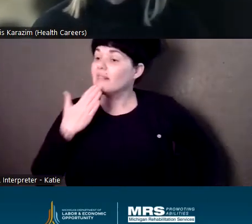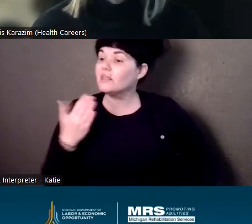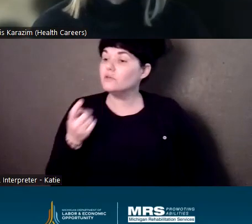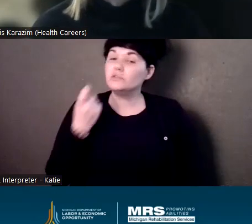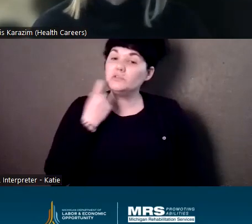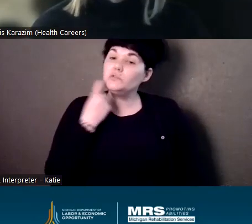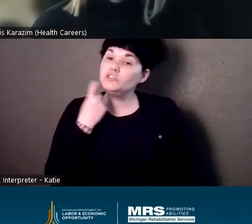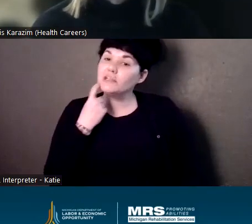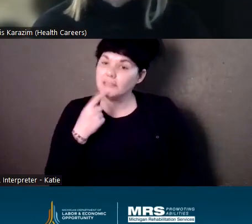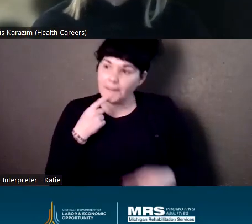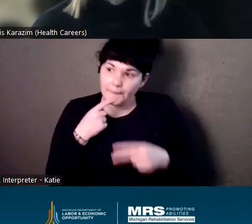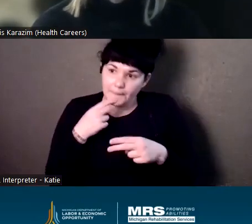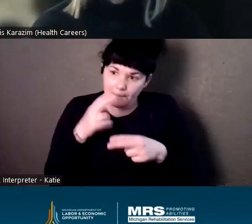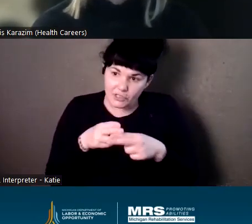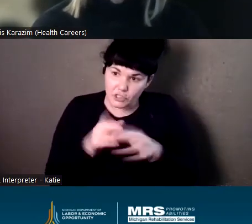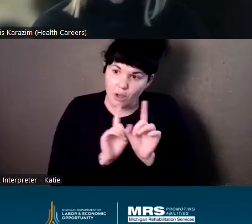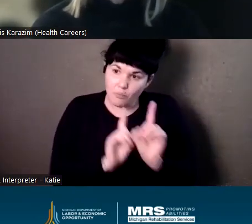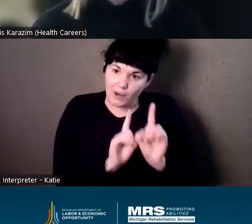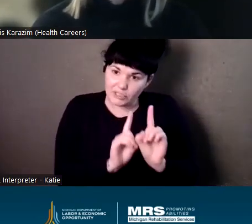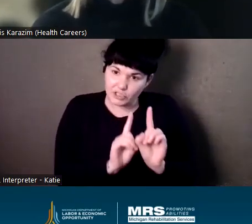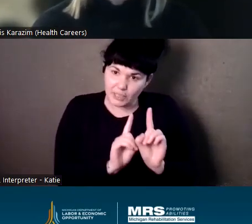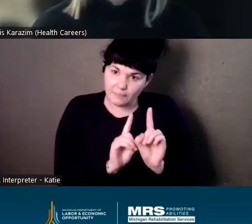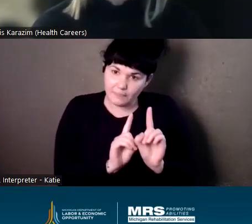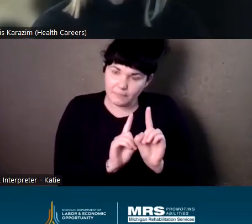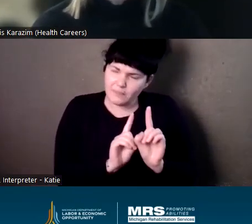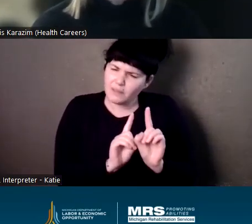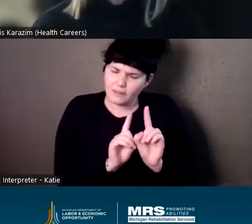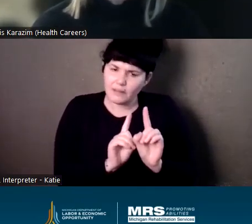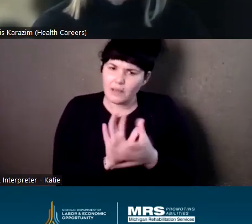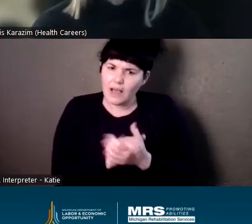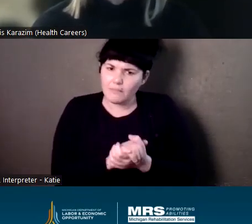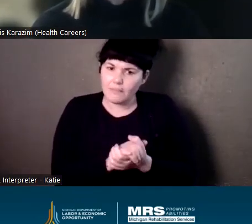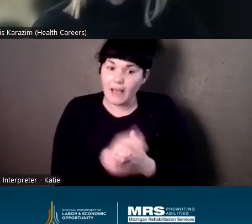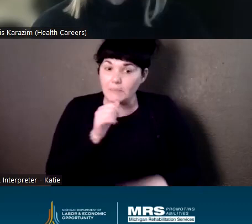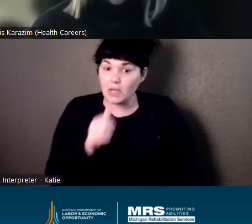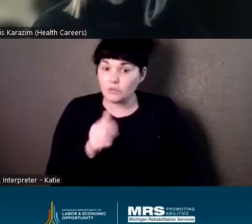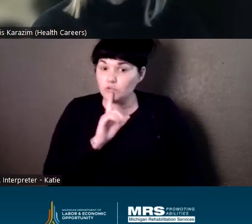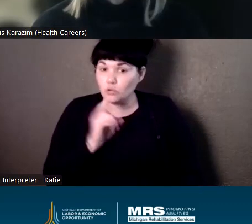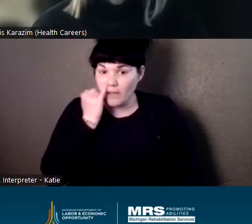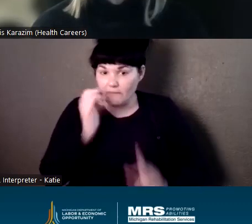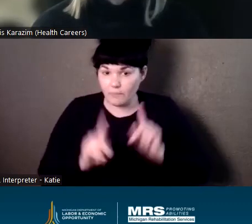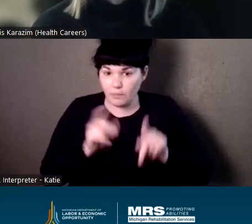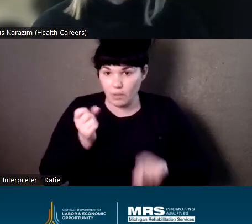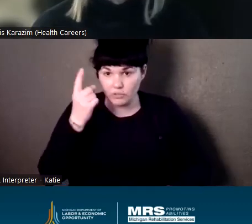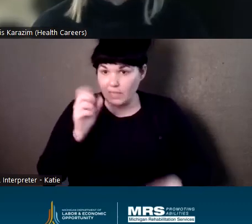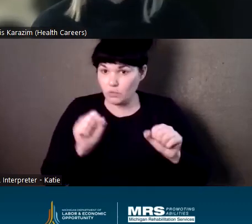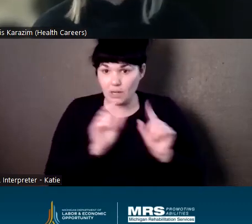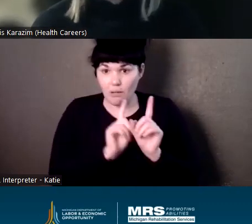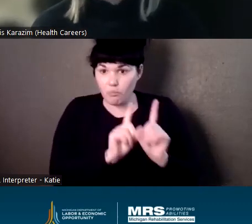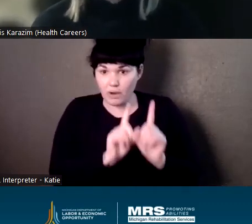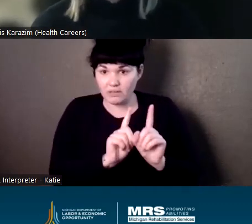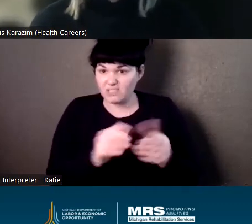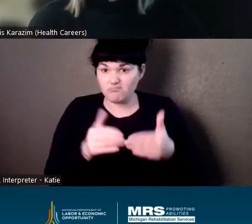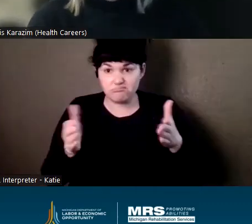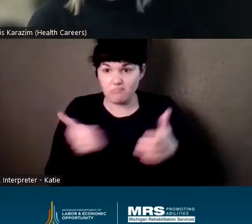apprenticeships, and I don't know that people really realize you can pretty much apprentice anything, but what are